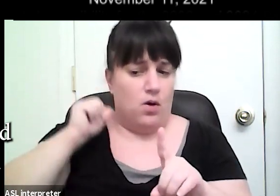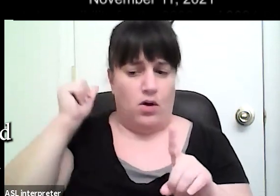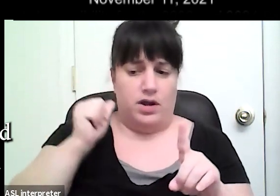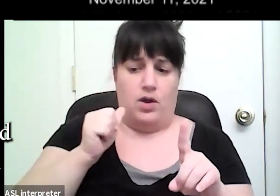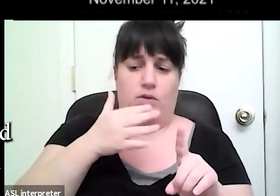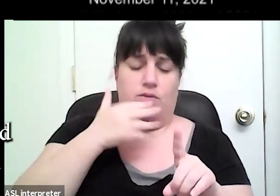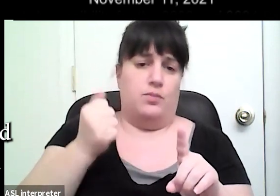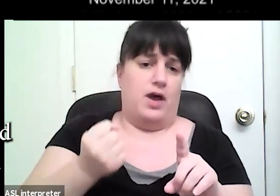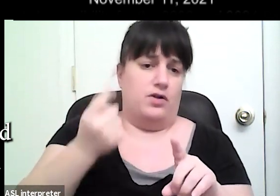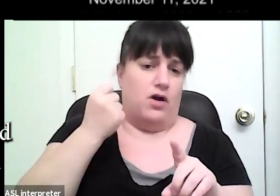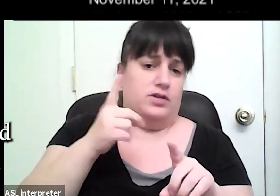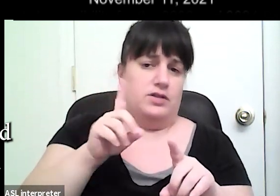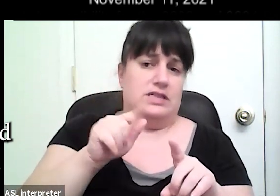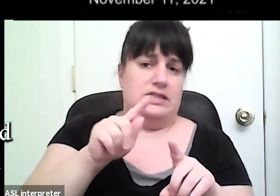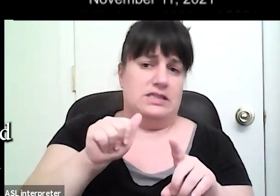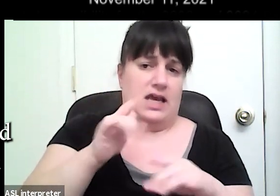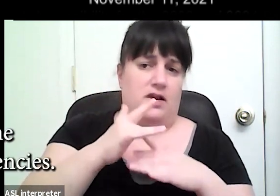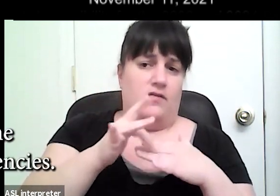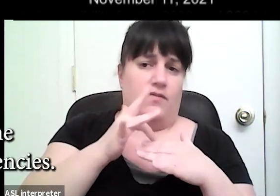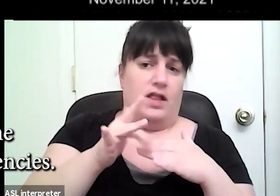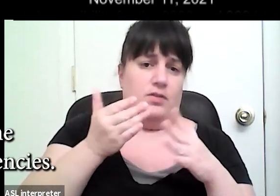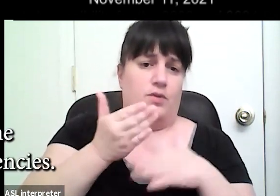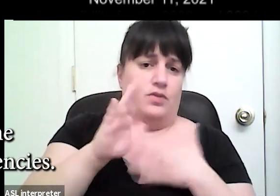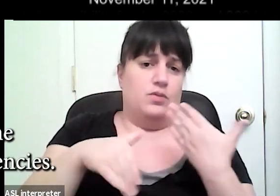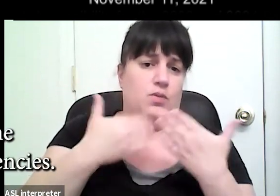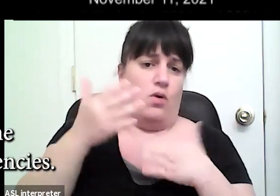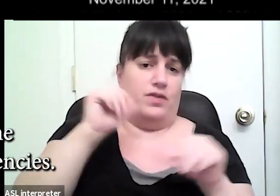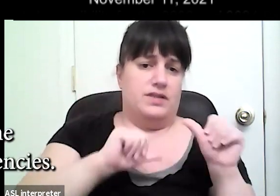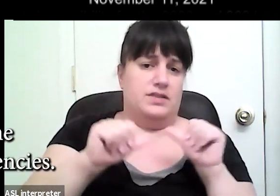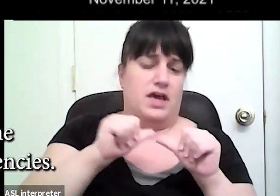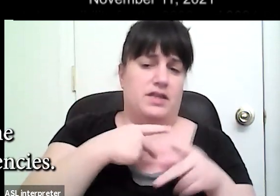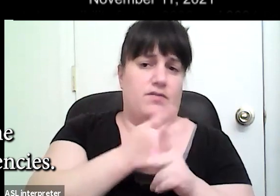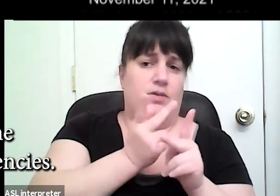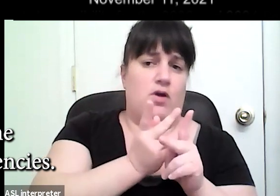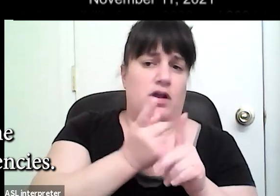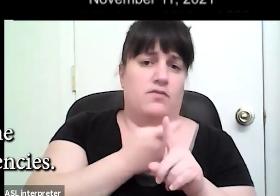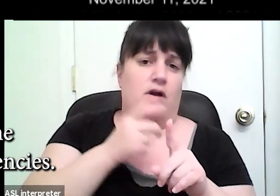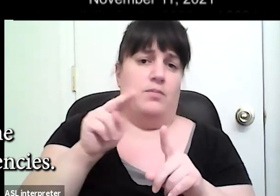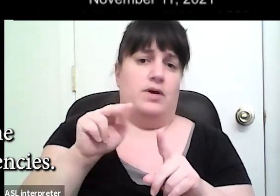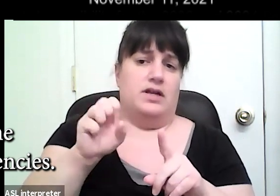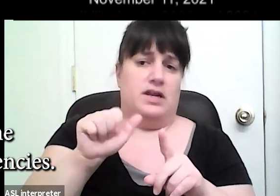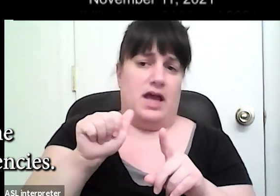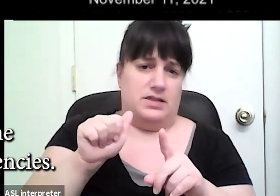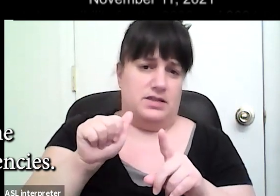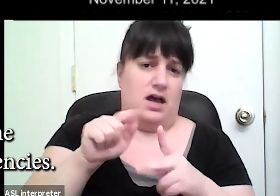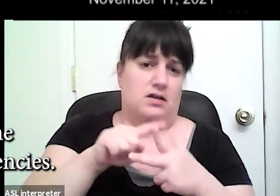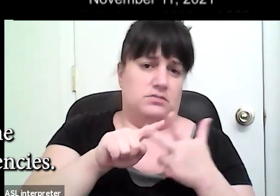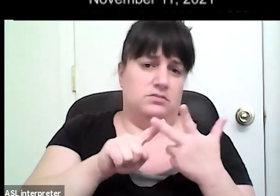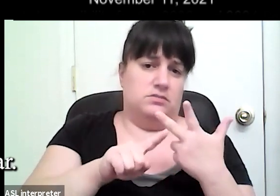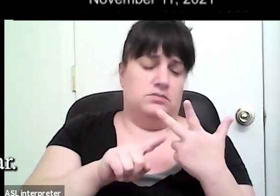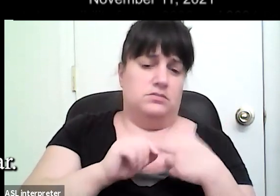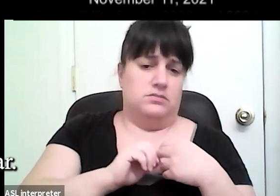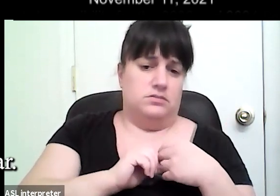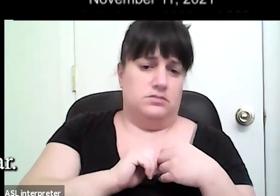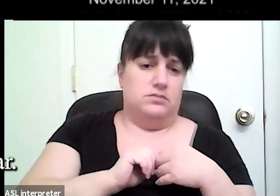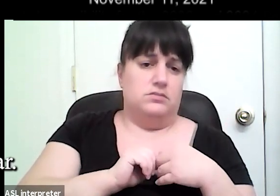better understand the data that is available through all of those scientific products coming from NASA, Minor mode. ESA, and other space agencies.